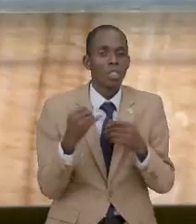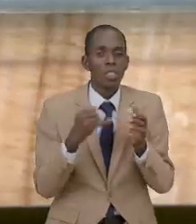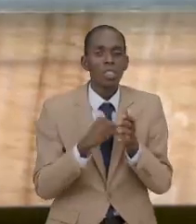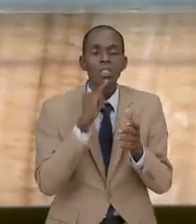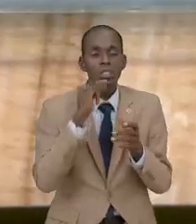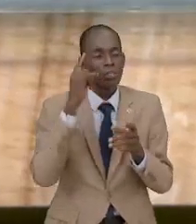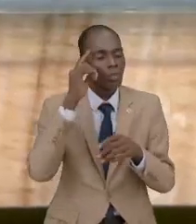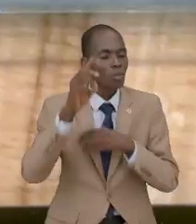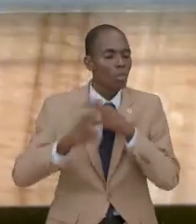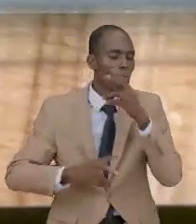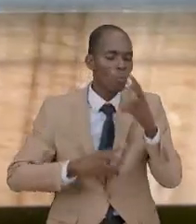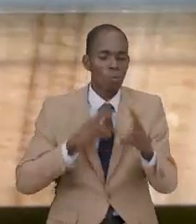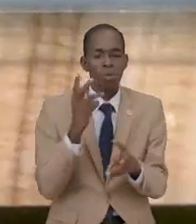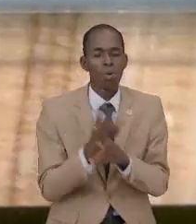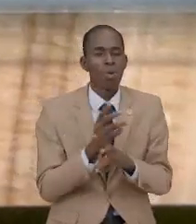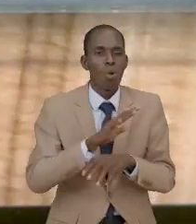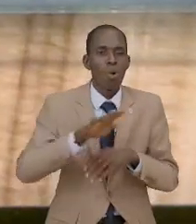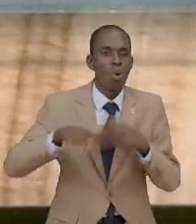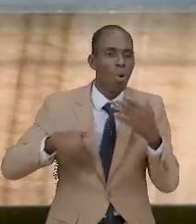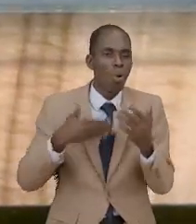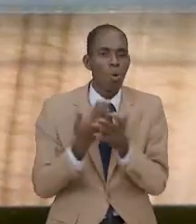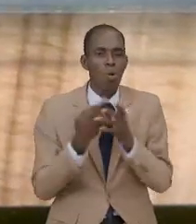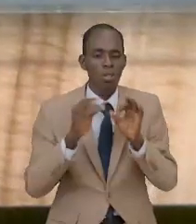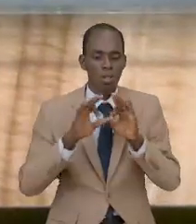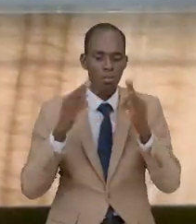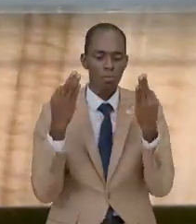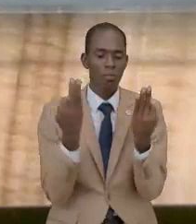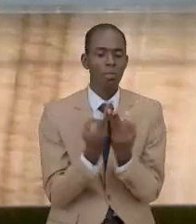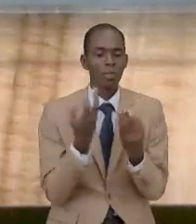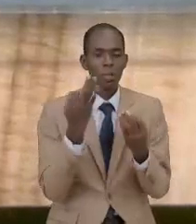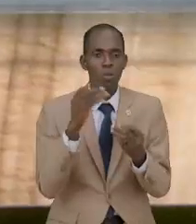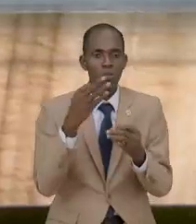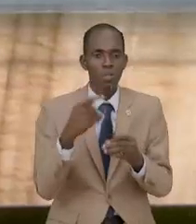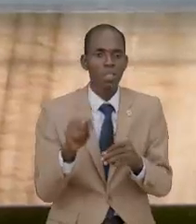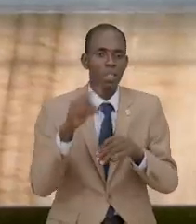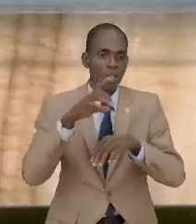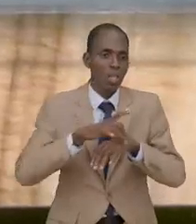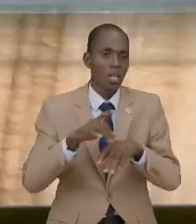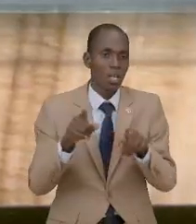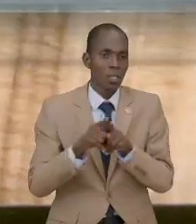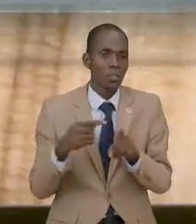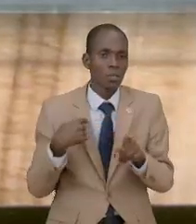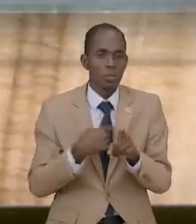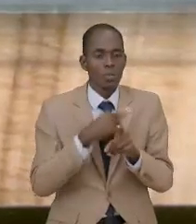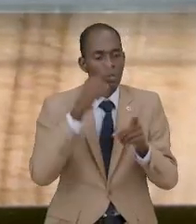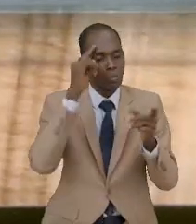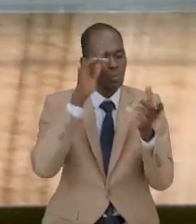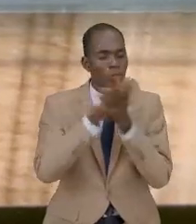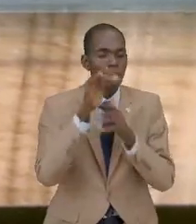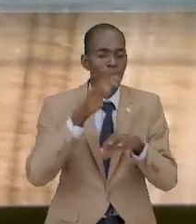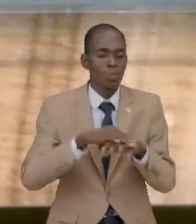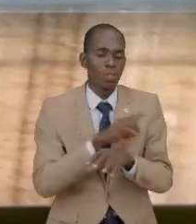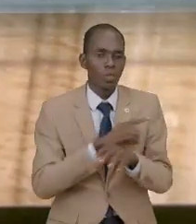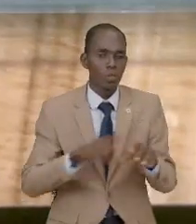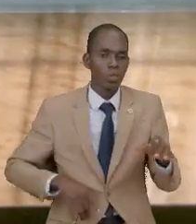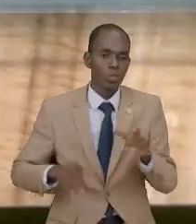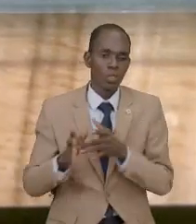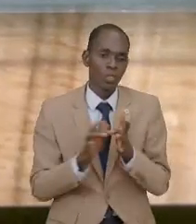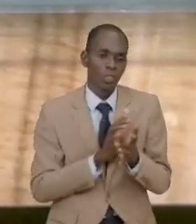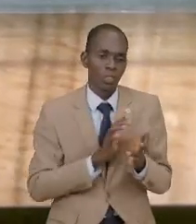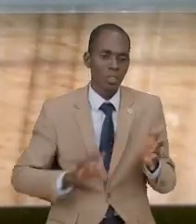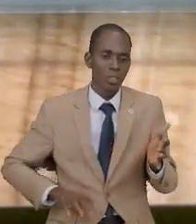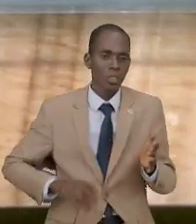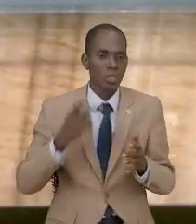for all the families of the earth as we believe on the Lord Jesus Christ. Hebrews